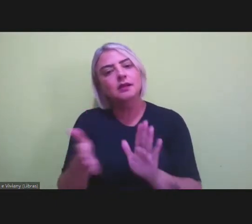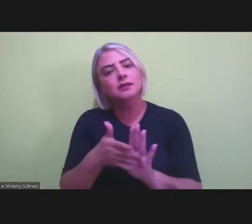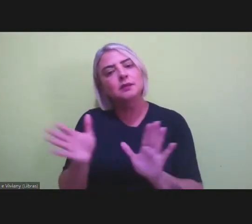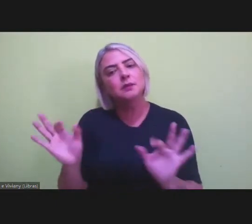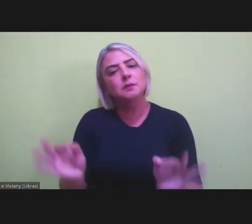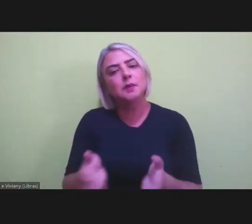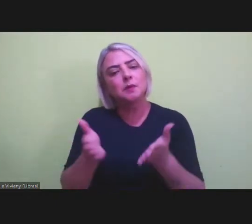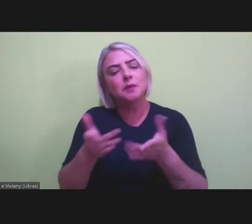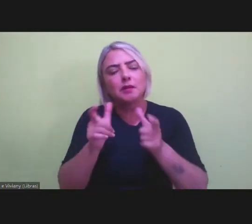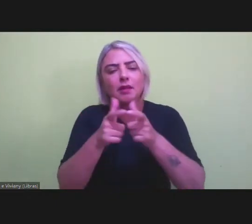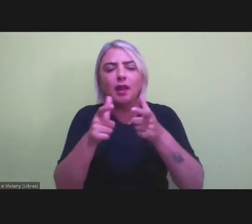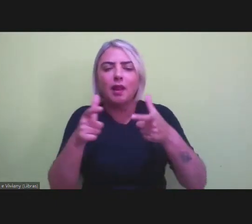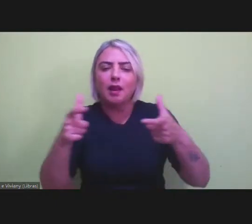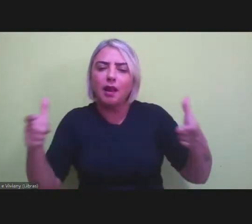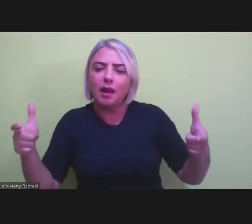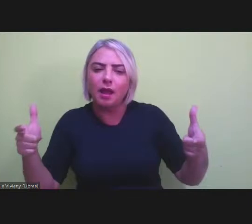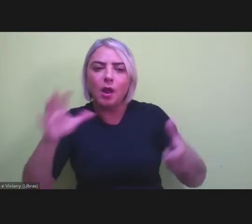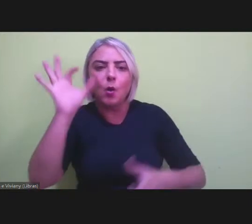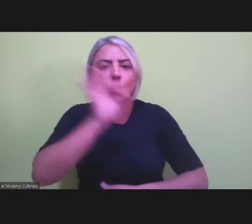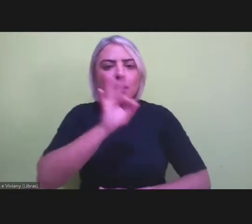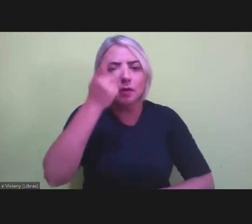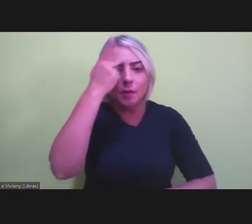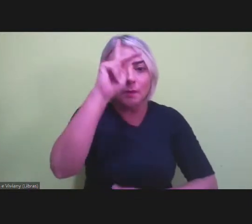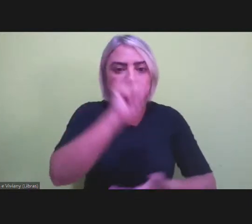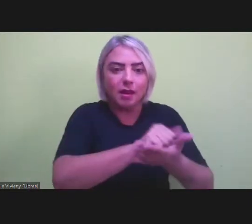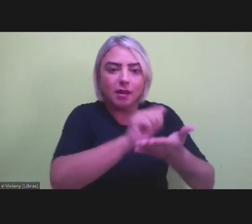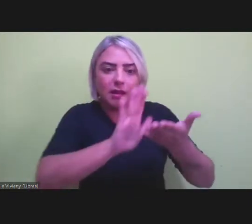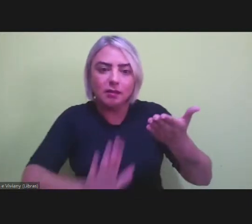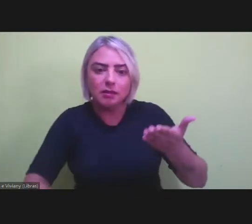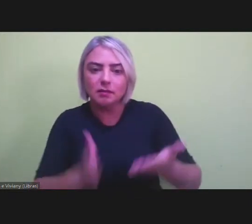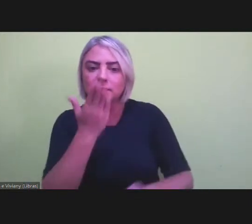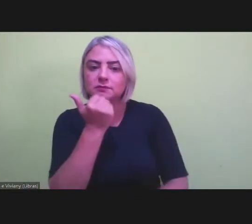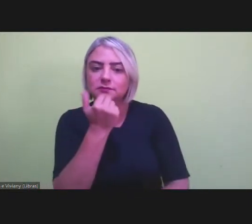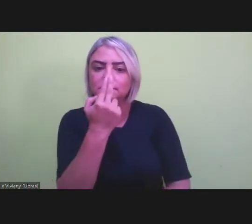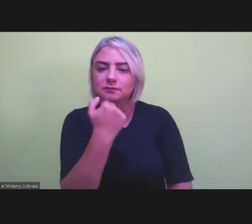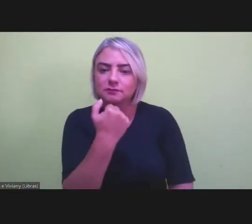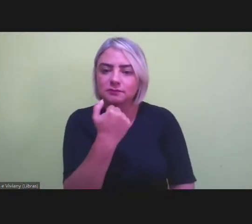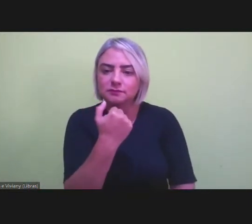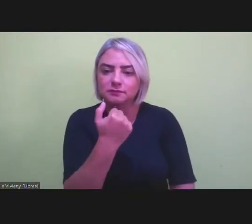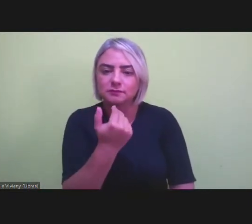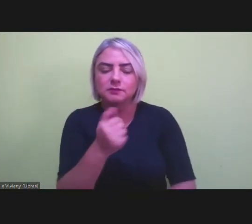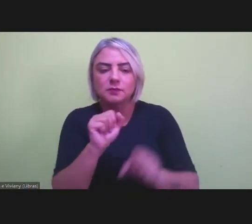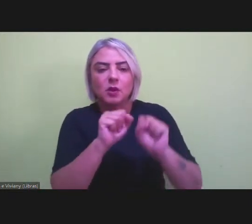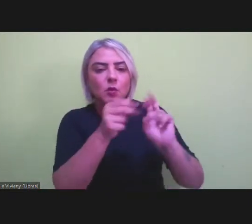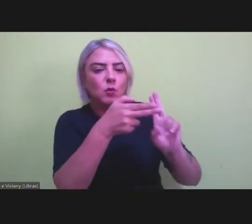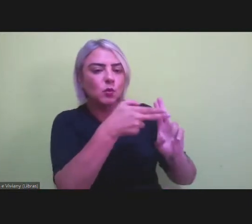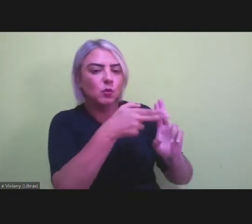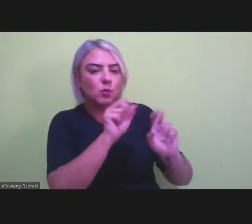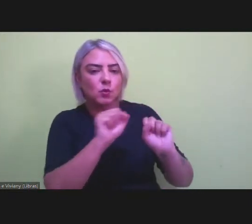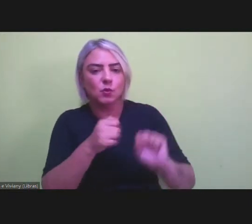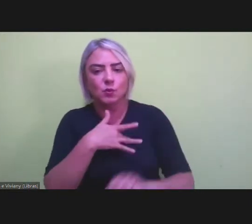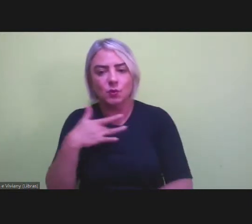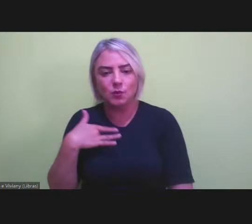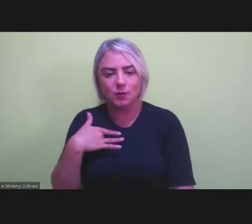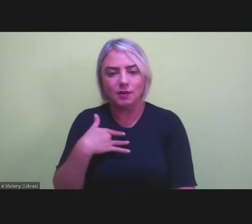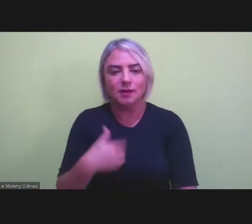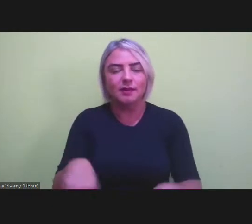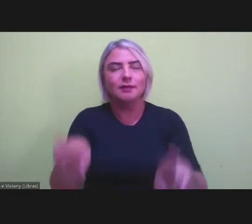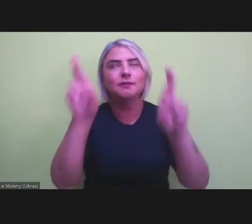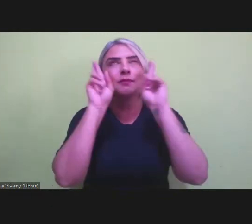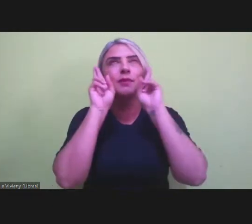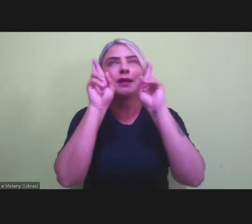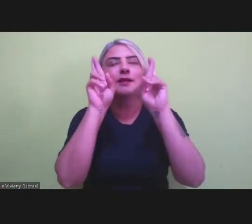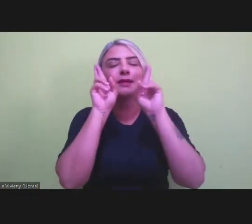healthcare, and make it possible to amplify the universal coverage for actions in food and nutrition in the healthcare